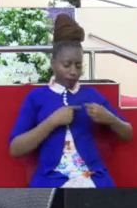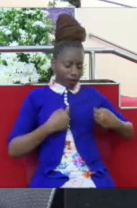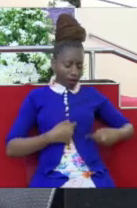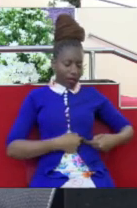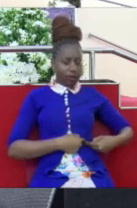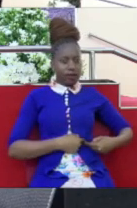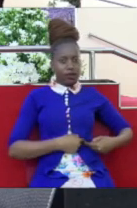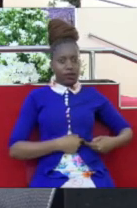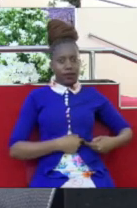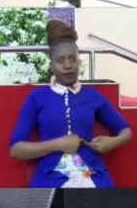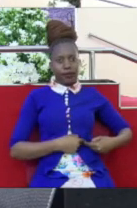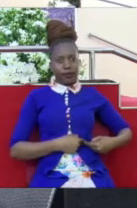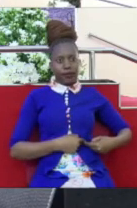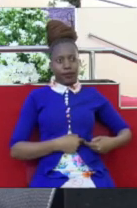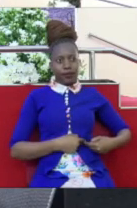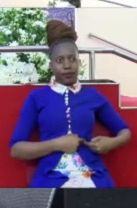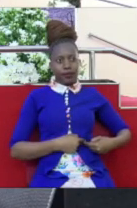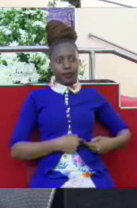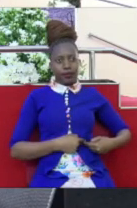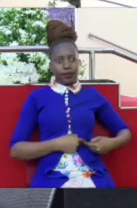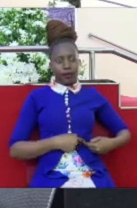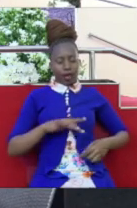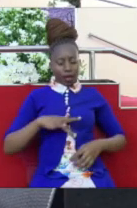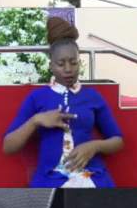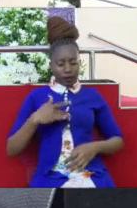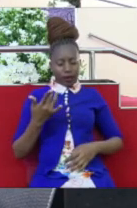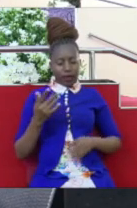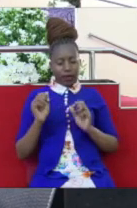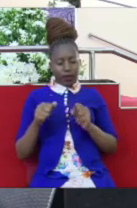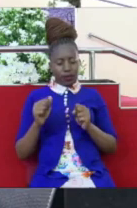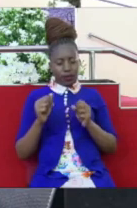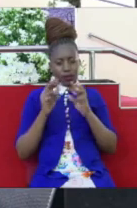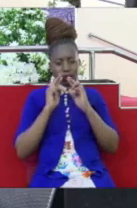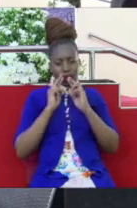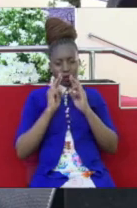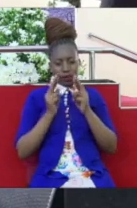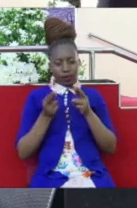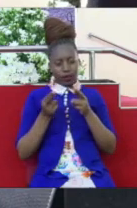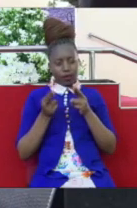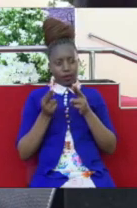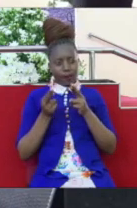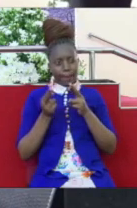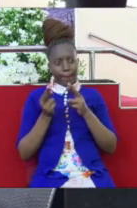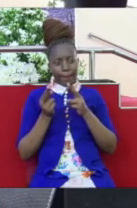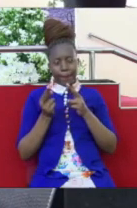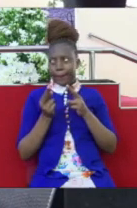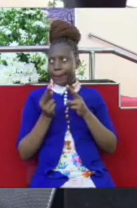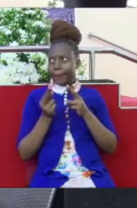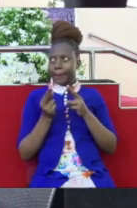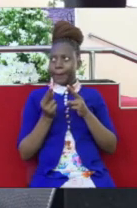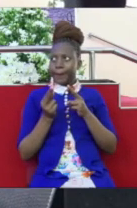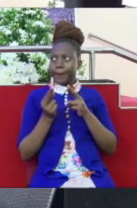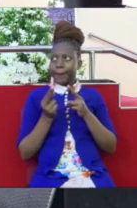In fact, your feelings could be repulsed. Na hata hisia zako zinaweza kuwa zimesonga. And cause you to want to